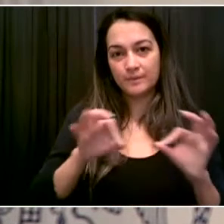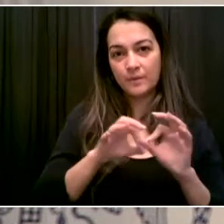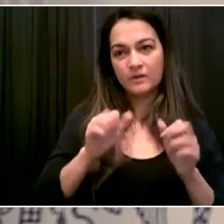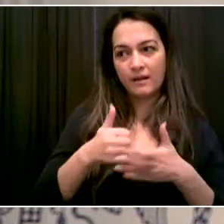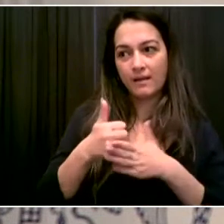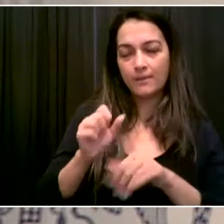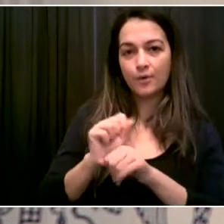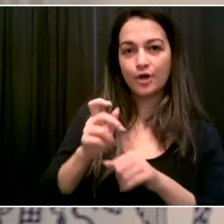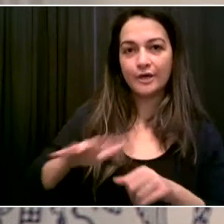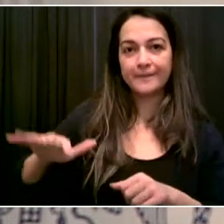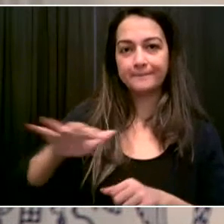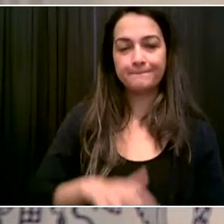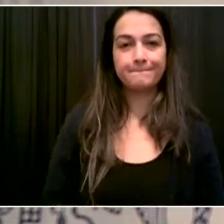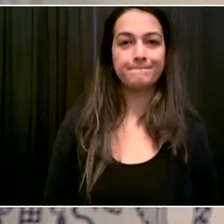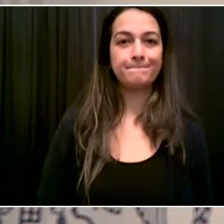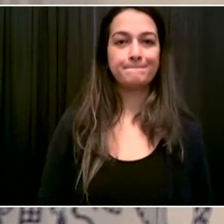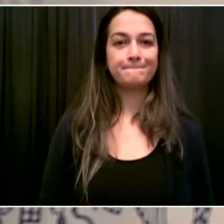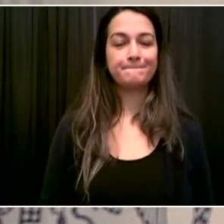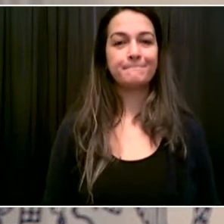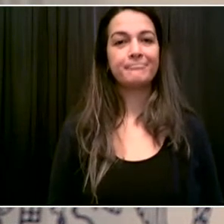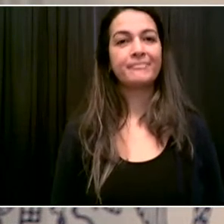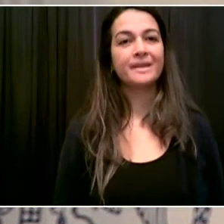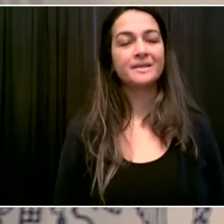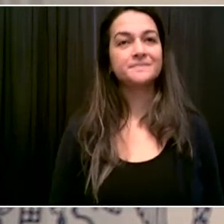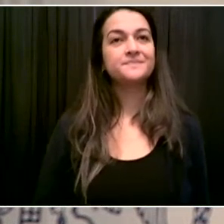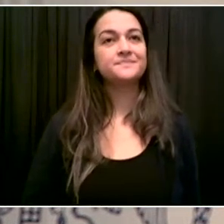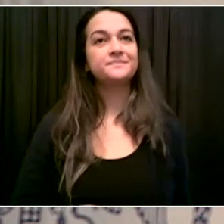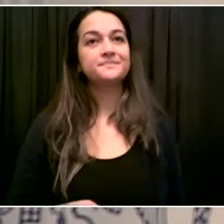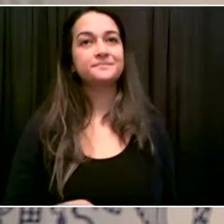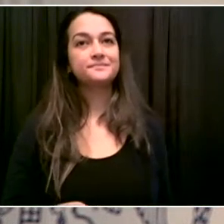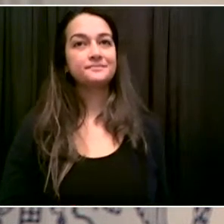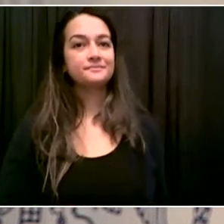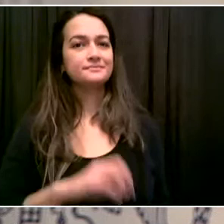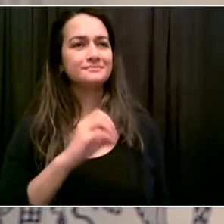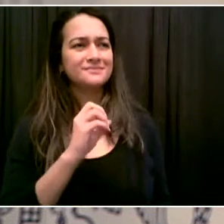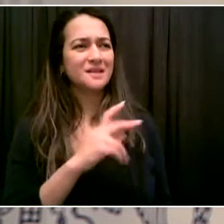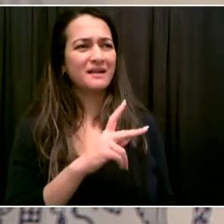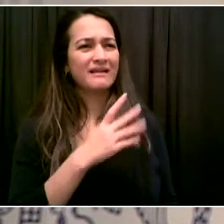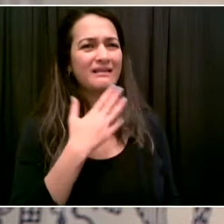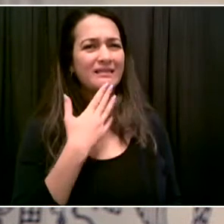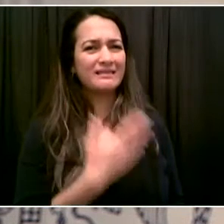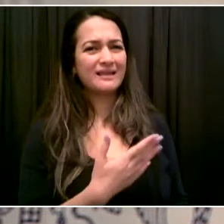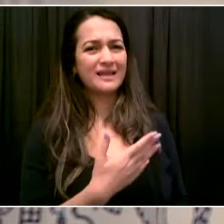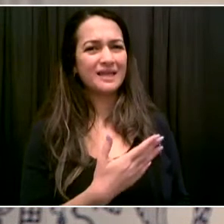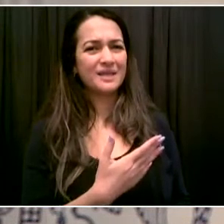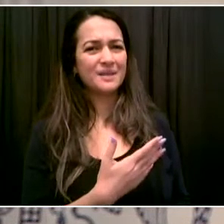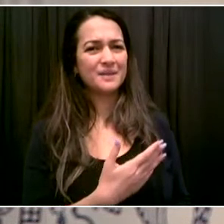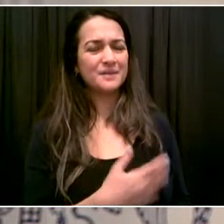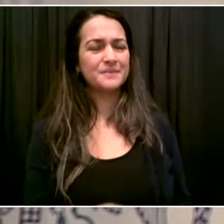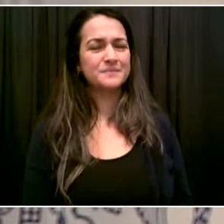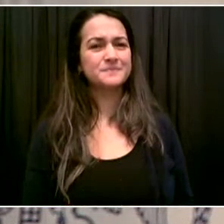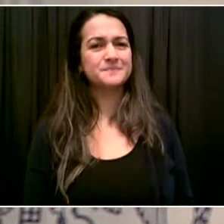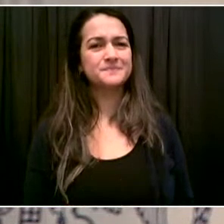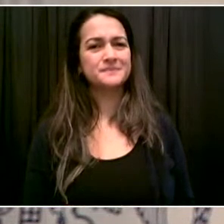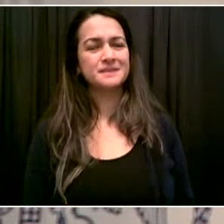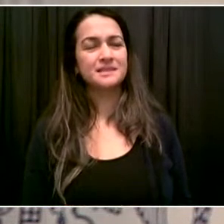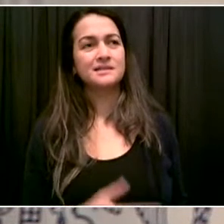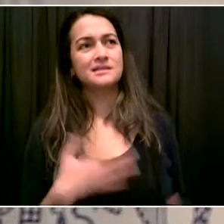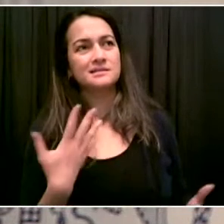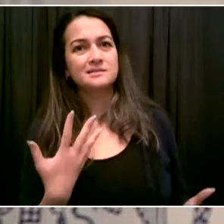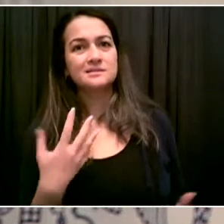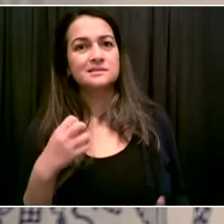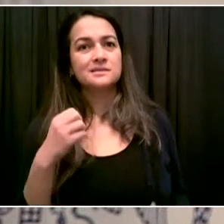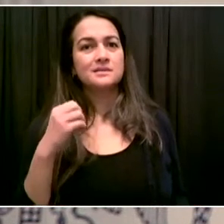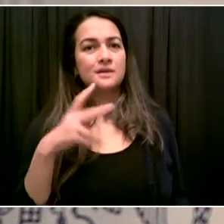Okay, thank you for that. In the same vein, very recently, the candidate